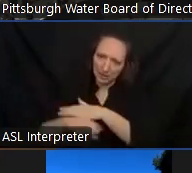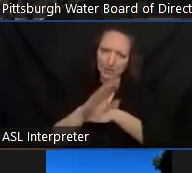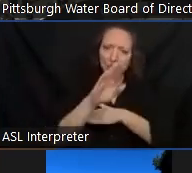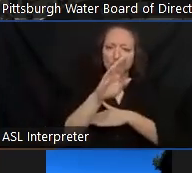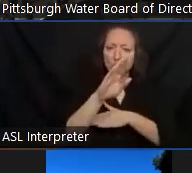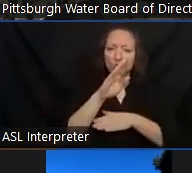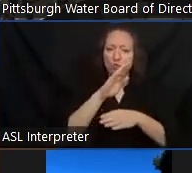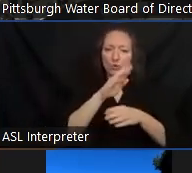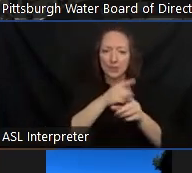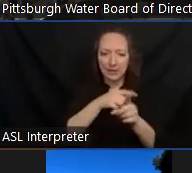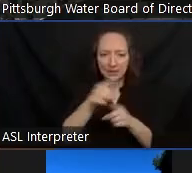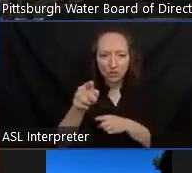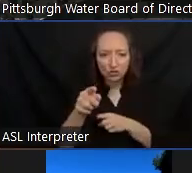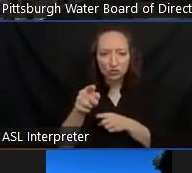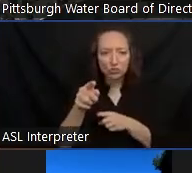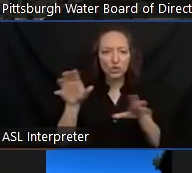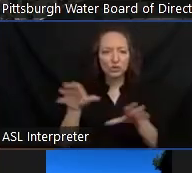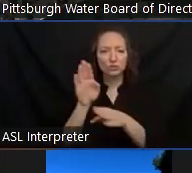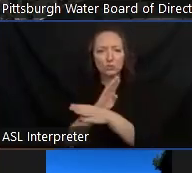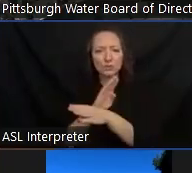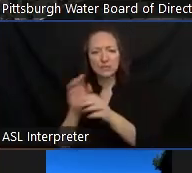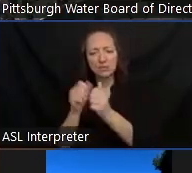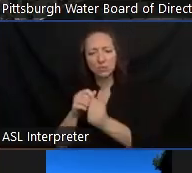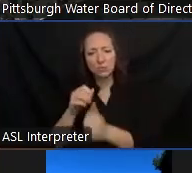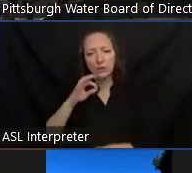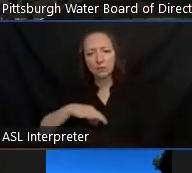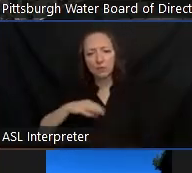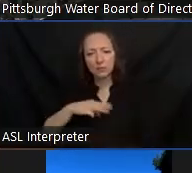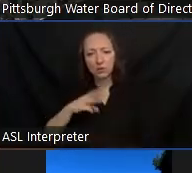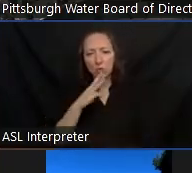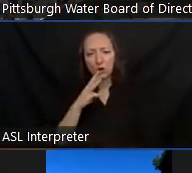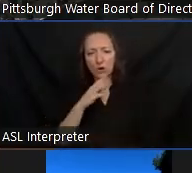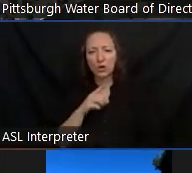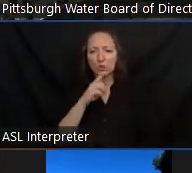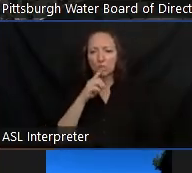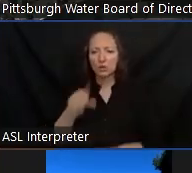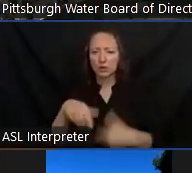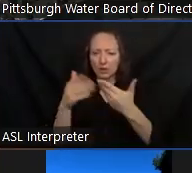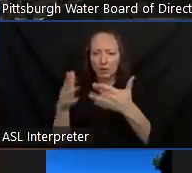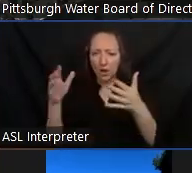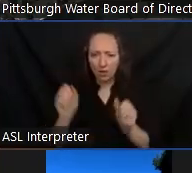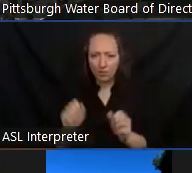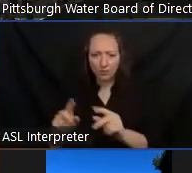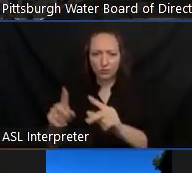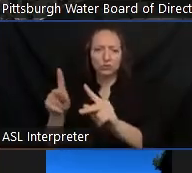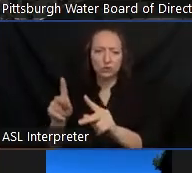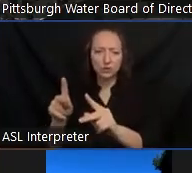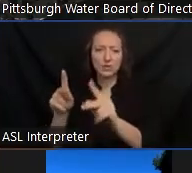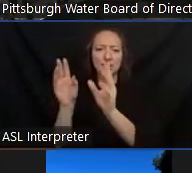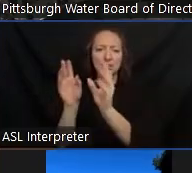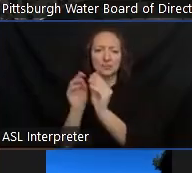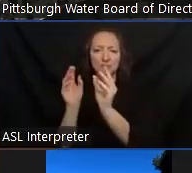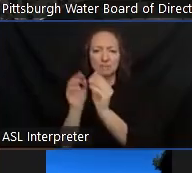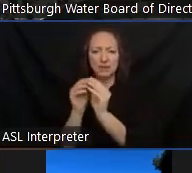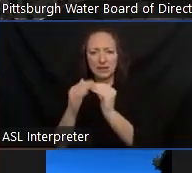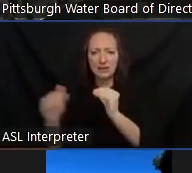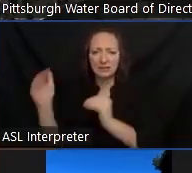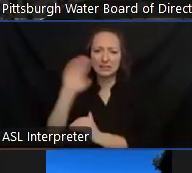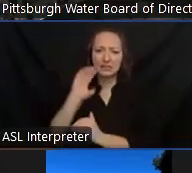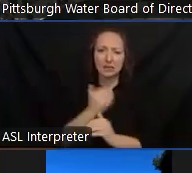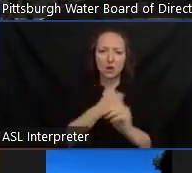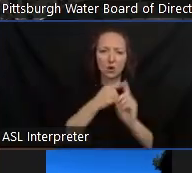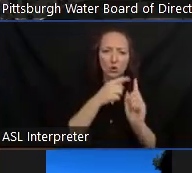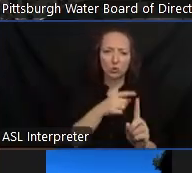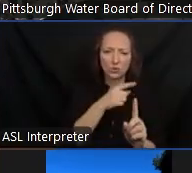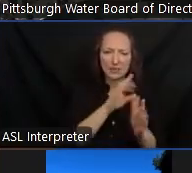opportunity, and that we were not just meeting but exceeding our goals in that regard. It's something he brought up almost every meeting, and I appreciate his focus